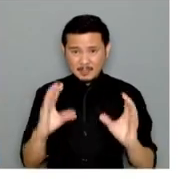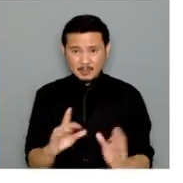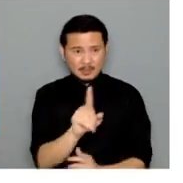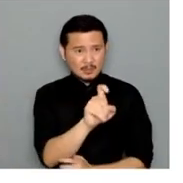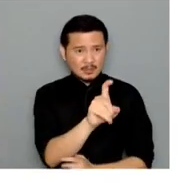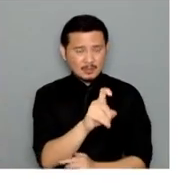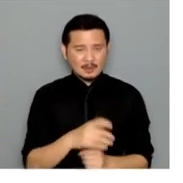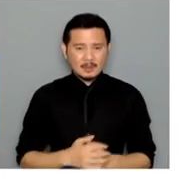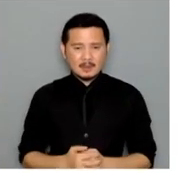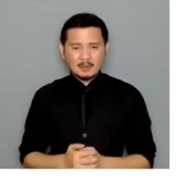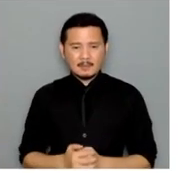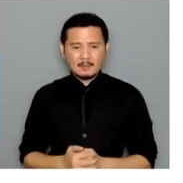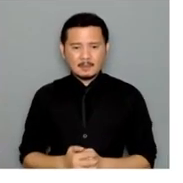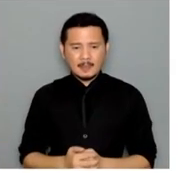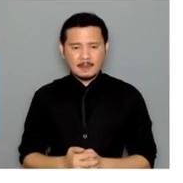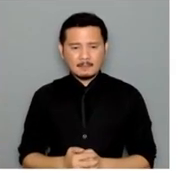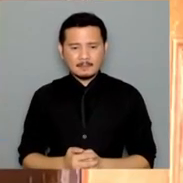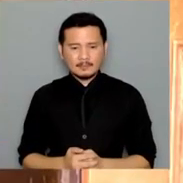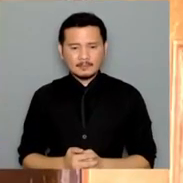Actually,